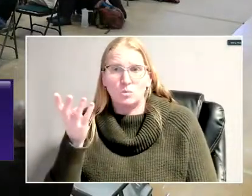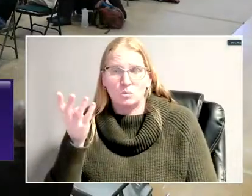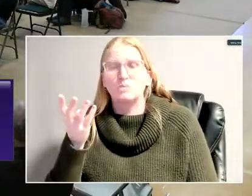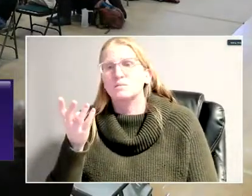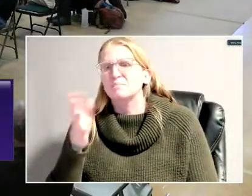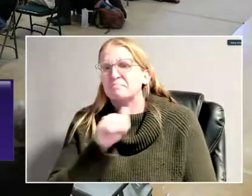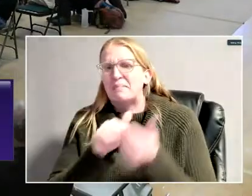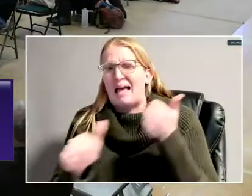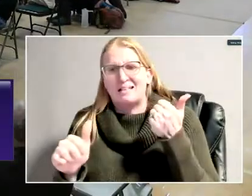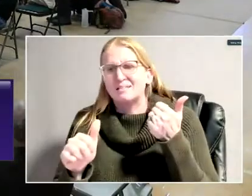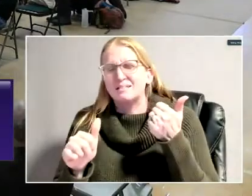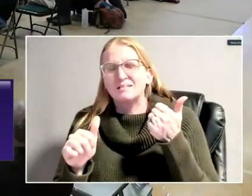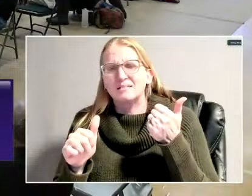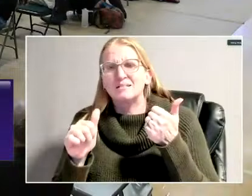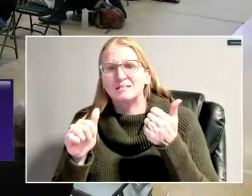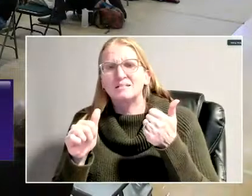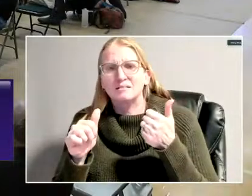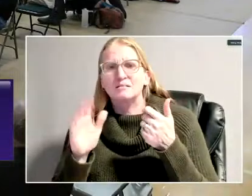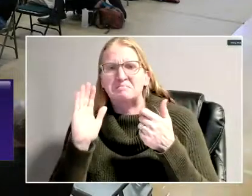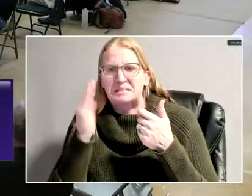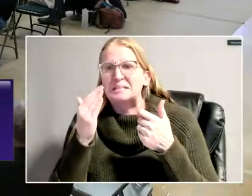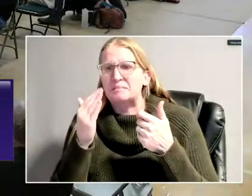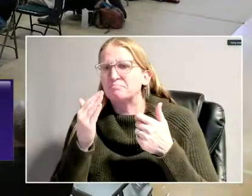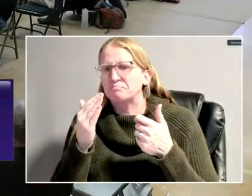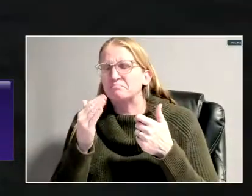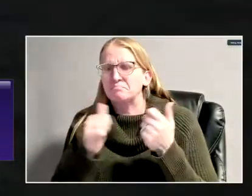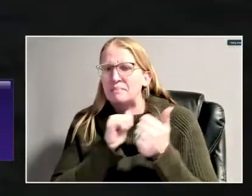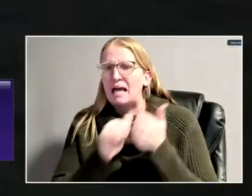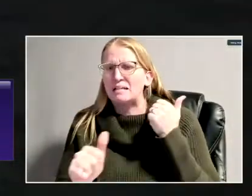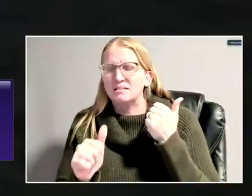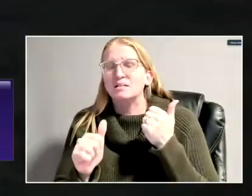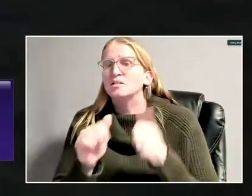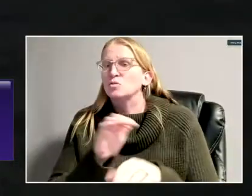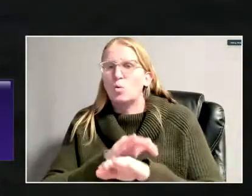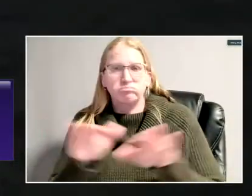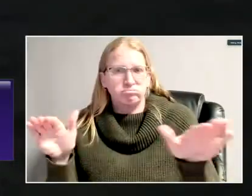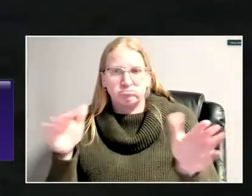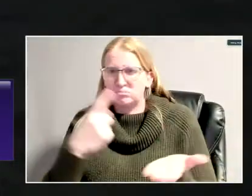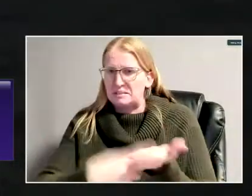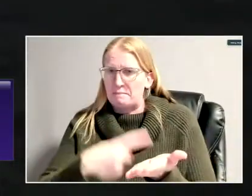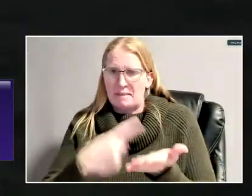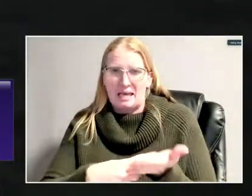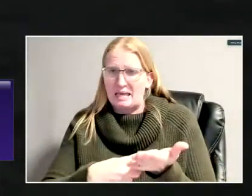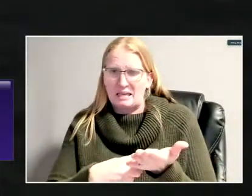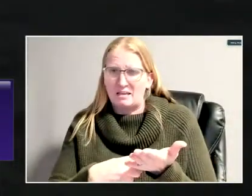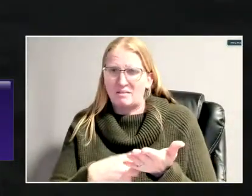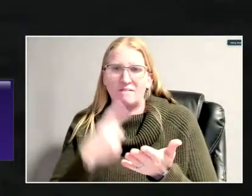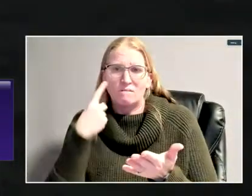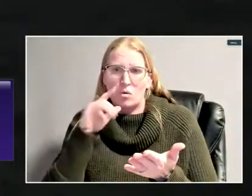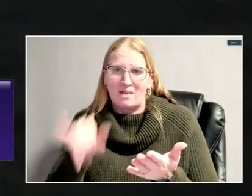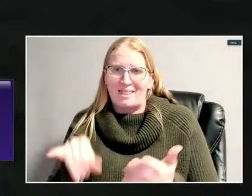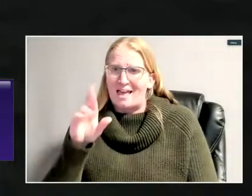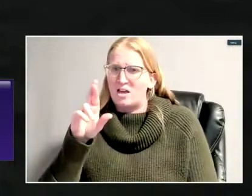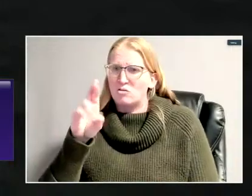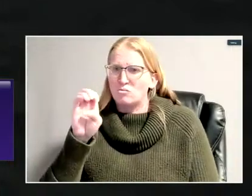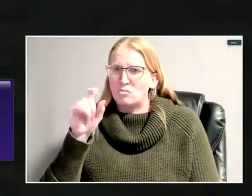it uh the eyes appear to have it the eyes do have it you've ceased debate on um